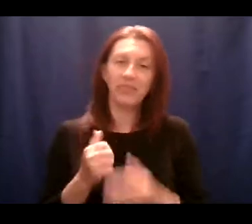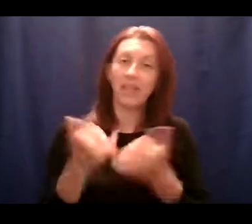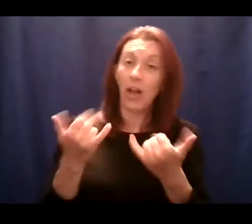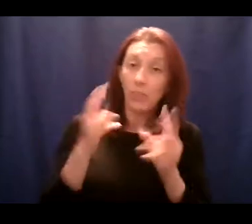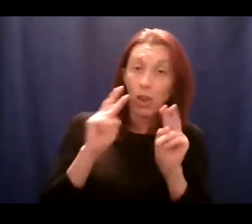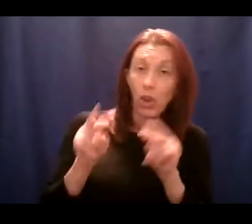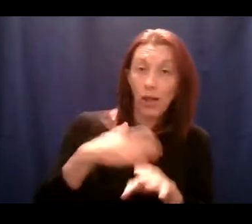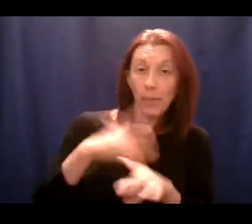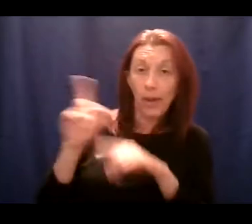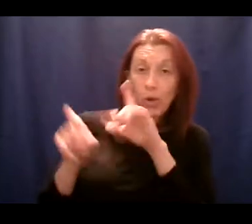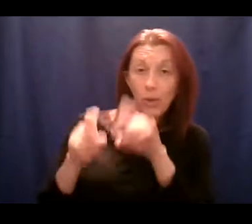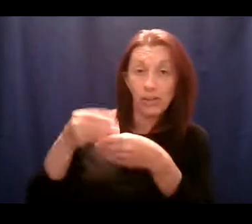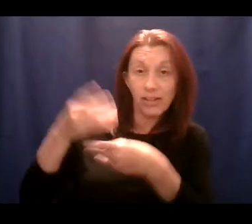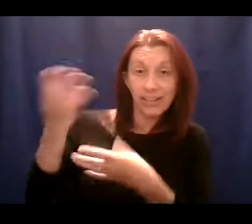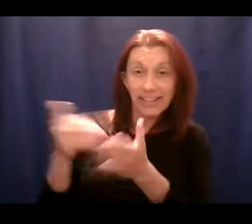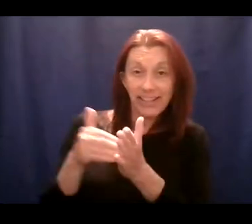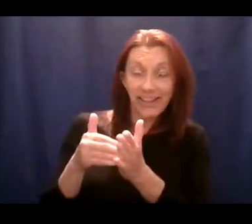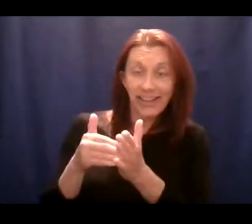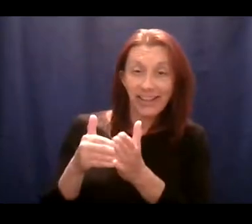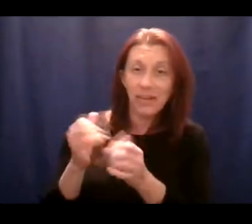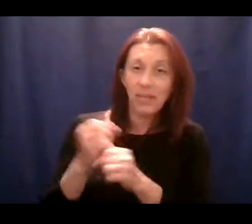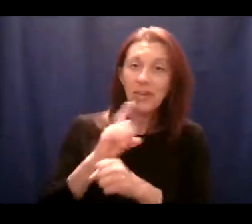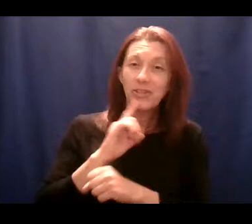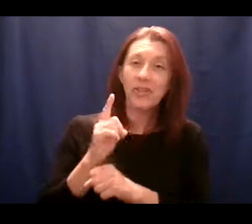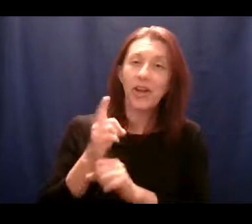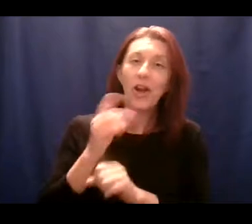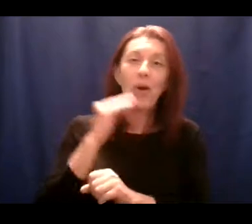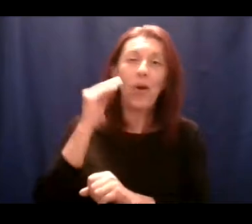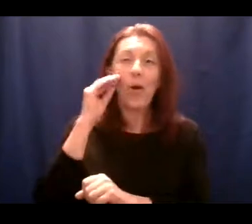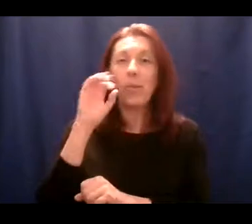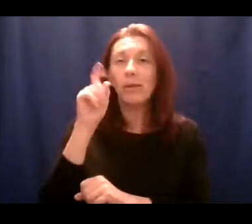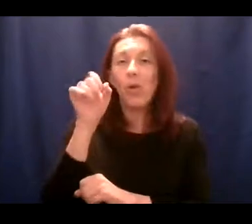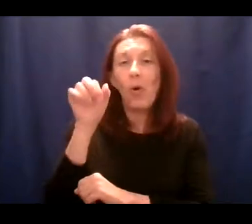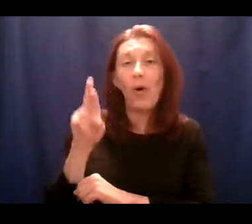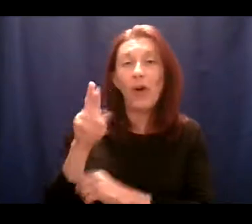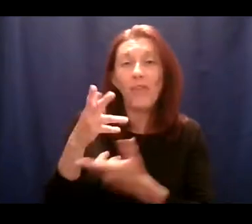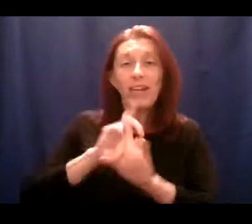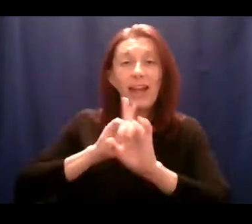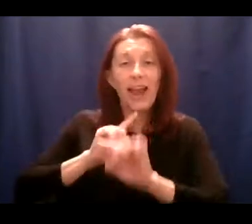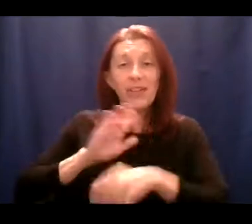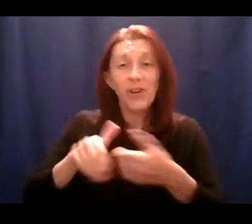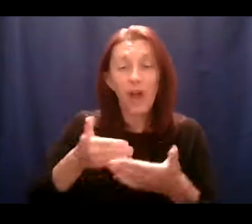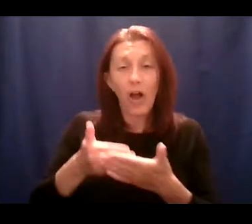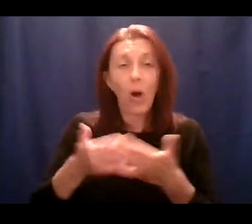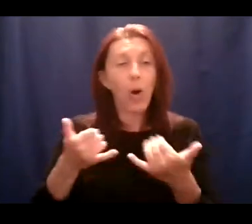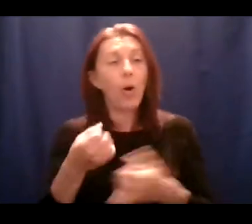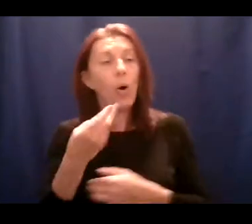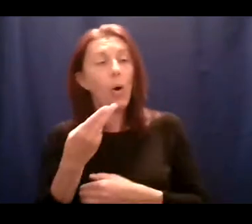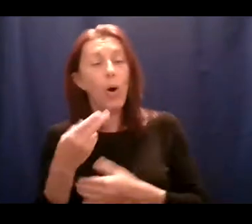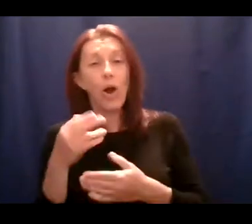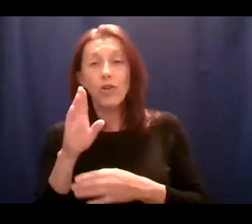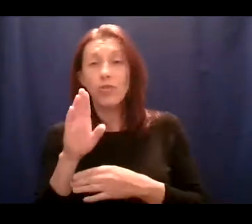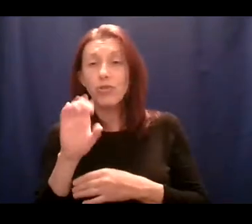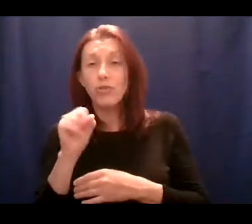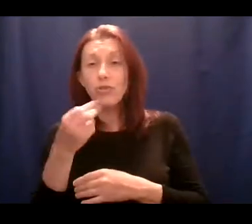here to make sure from our explorers at home if I've answered all of them. Do sharks have baby teeth that they